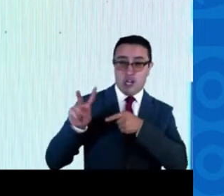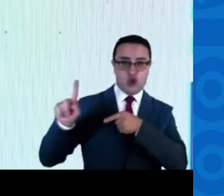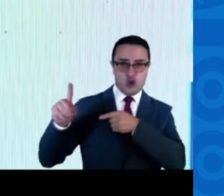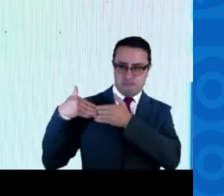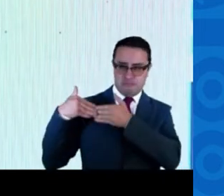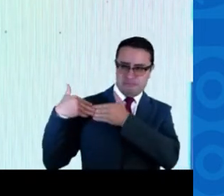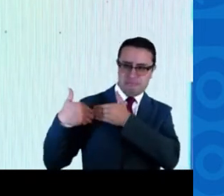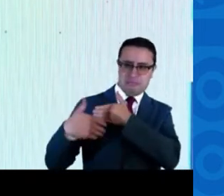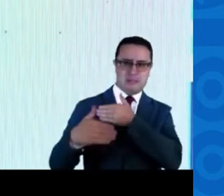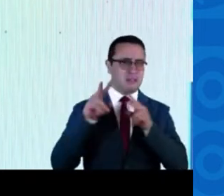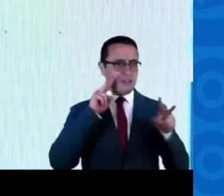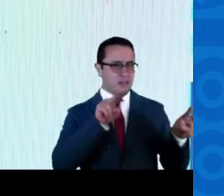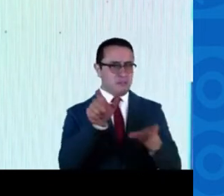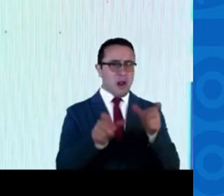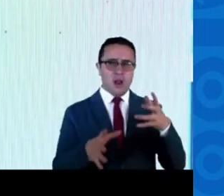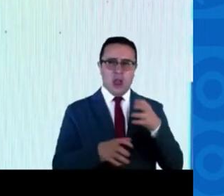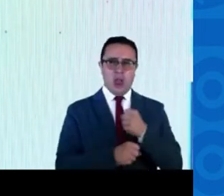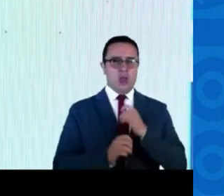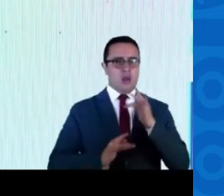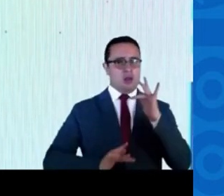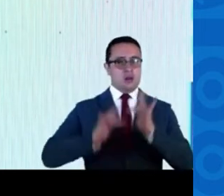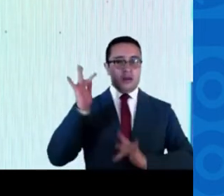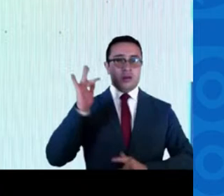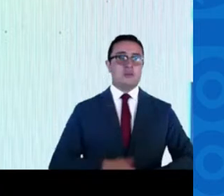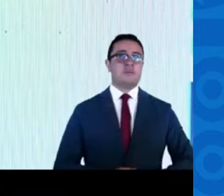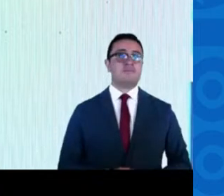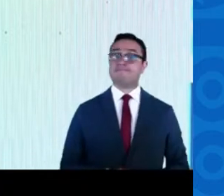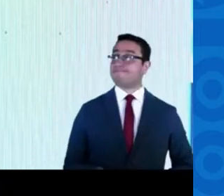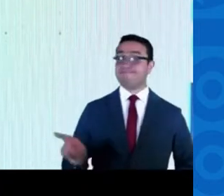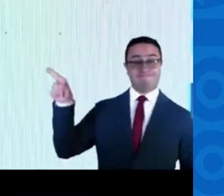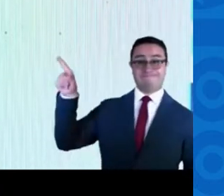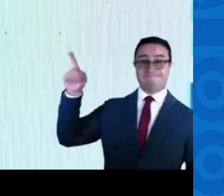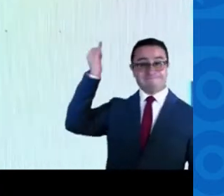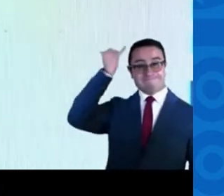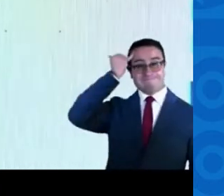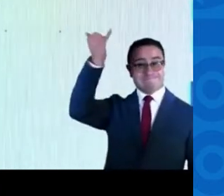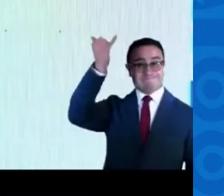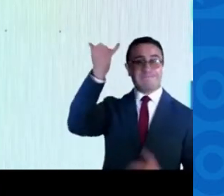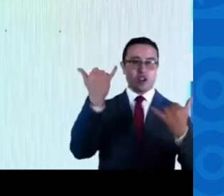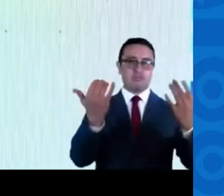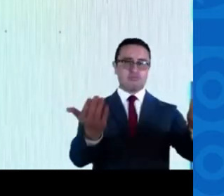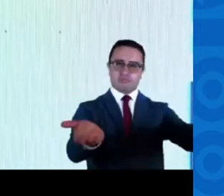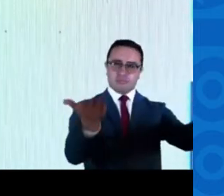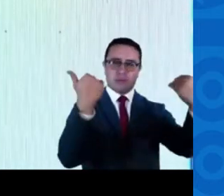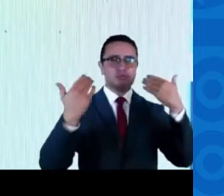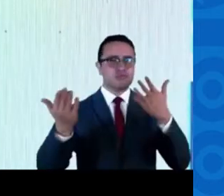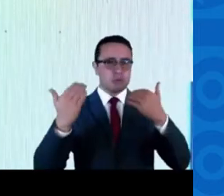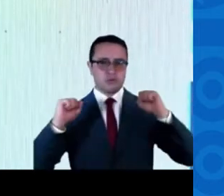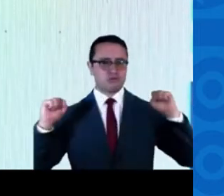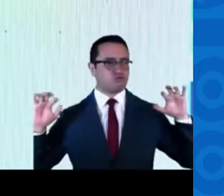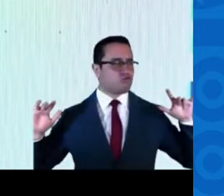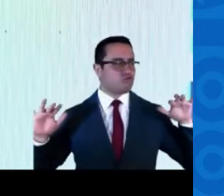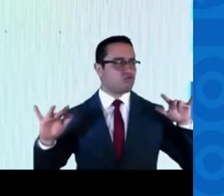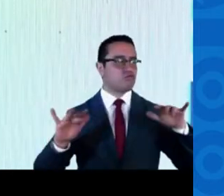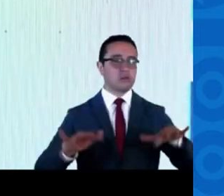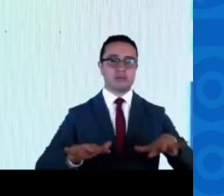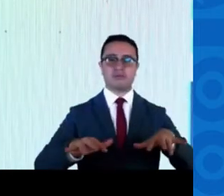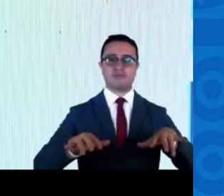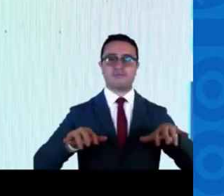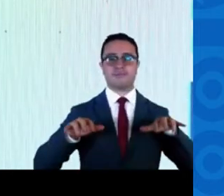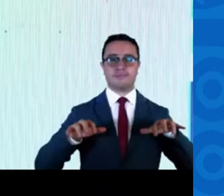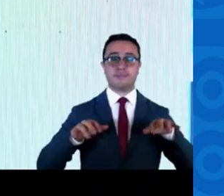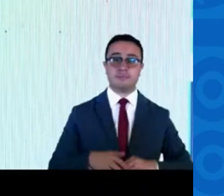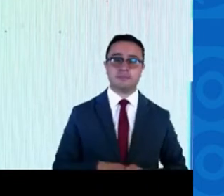century. Innovation for Nutrition is a visionary initiative that convokes us in